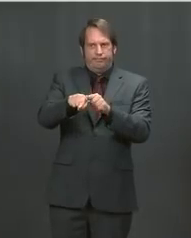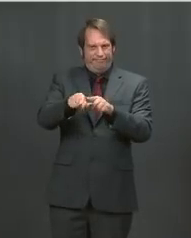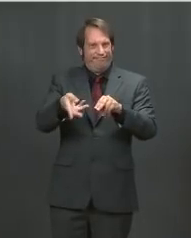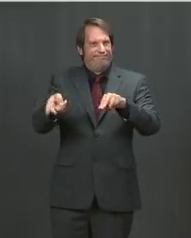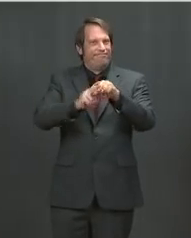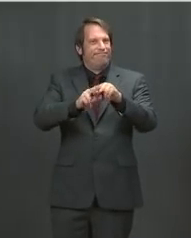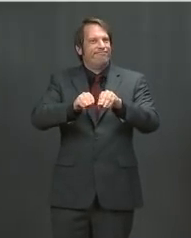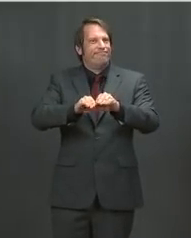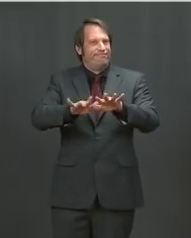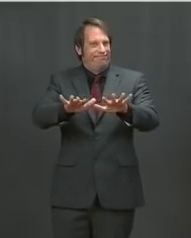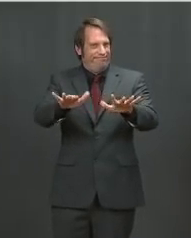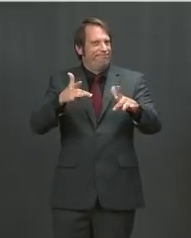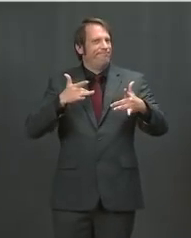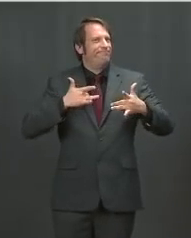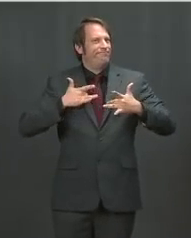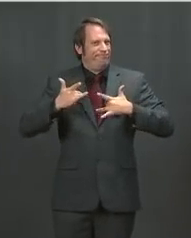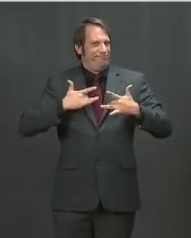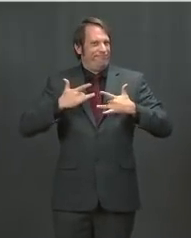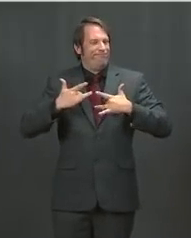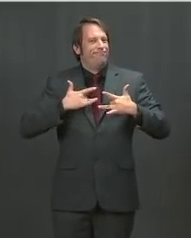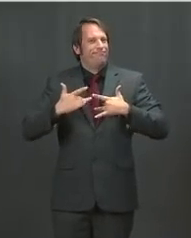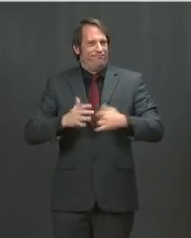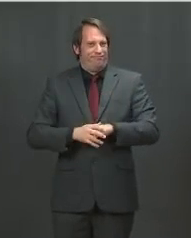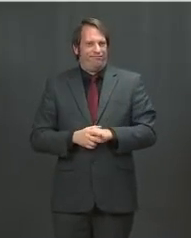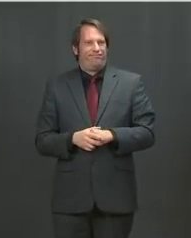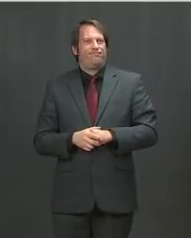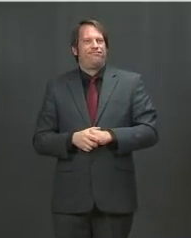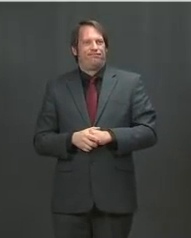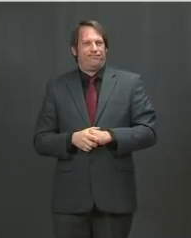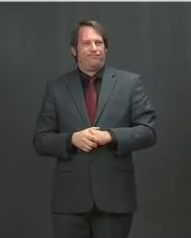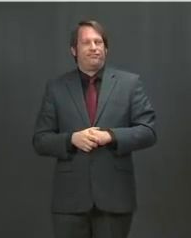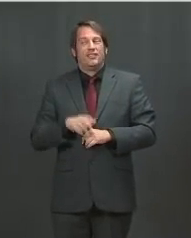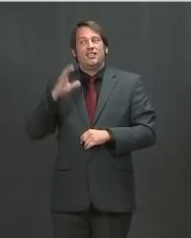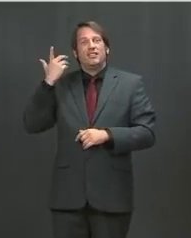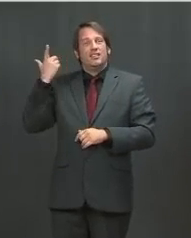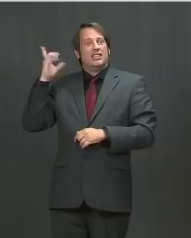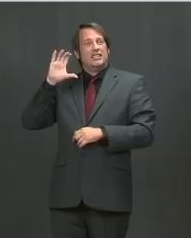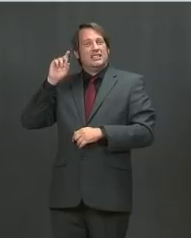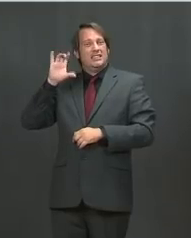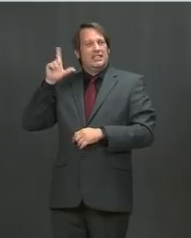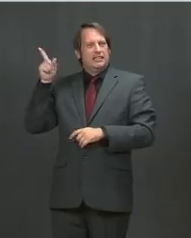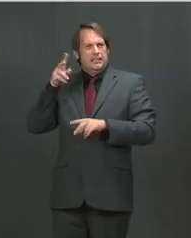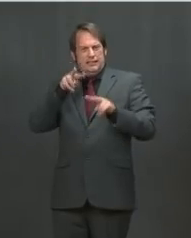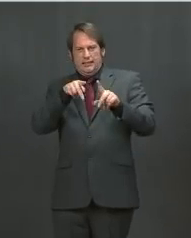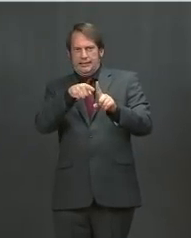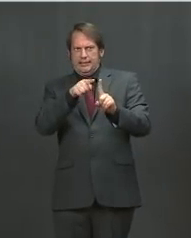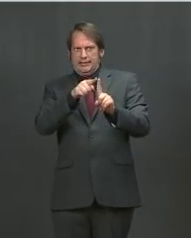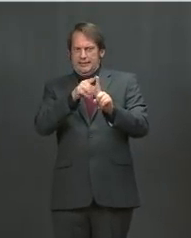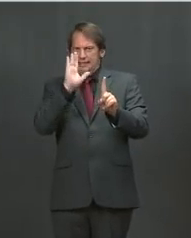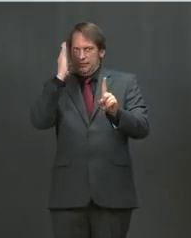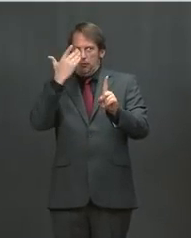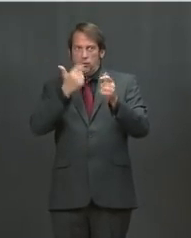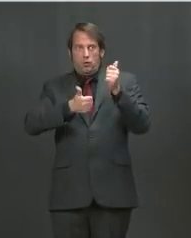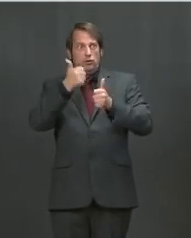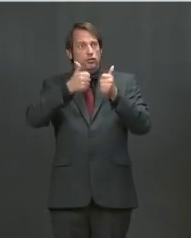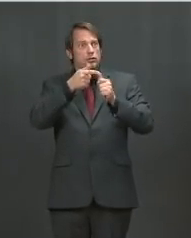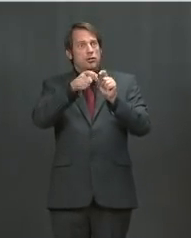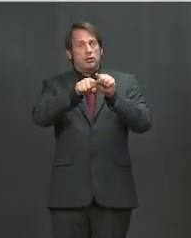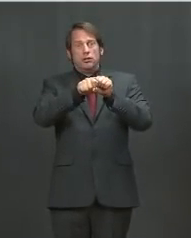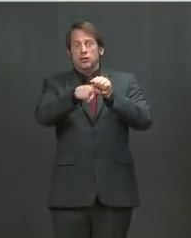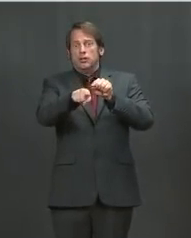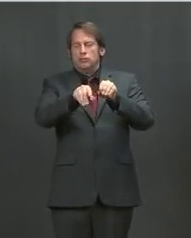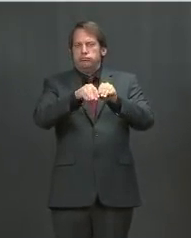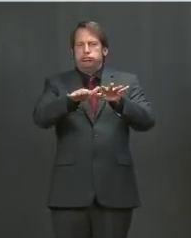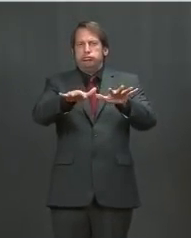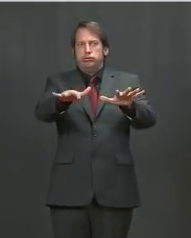from CDC surveillance, the B.1.1.7 variant is now the most common lineage circulating in the United